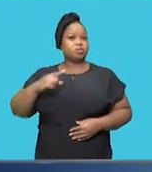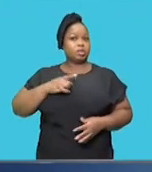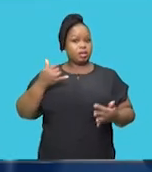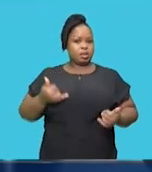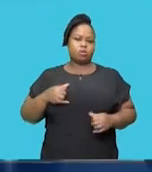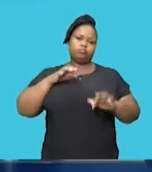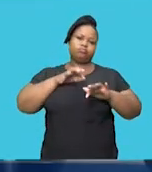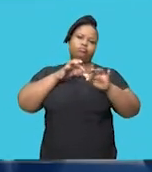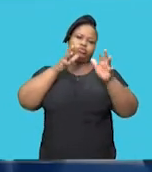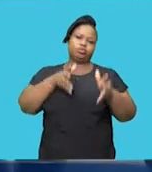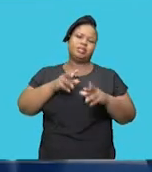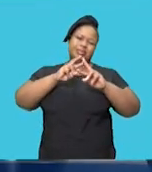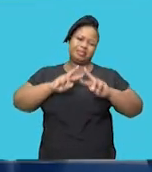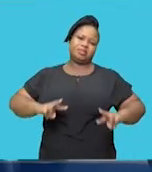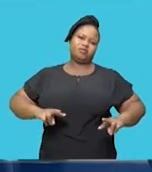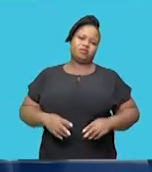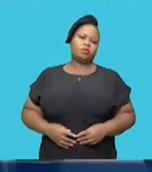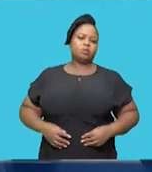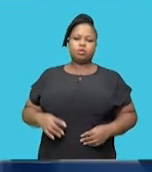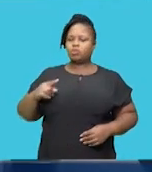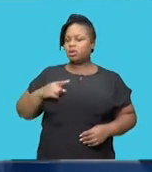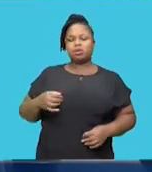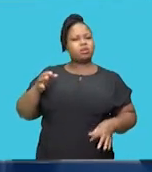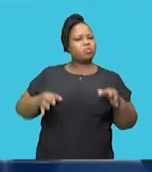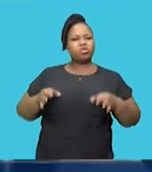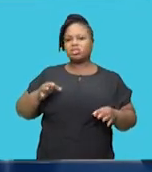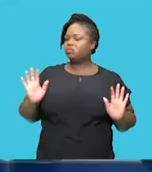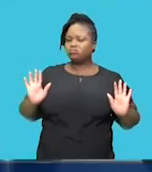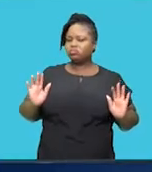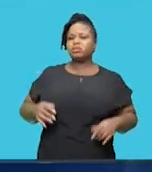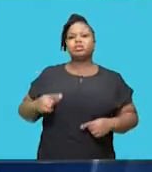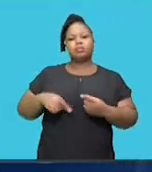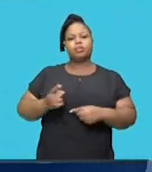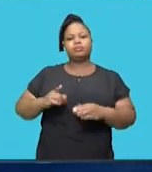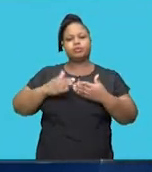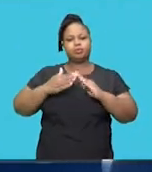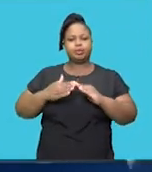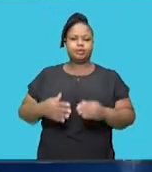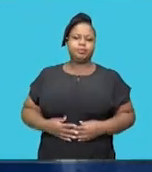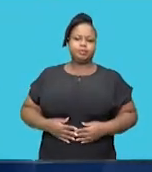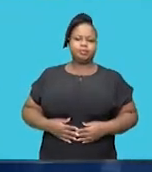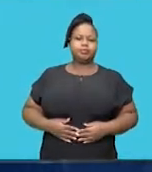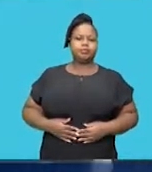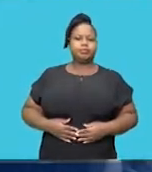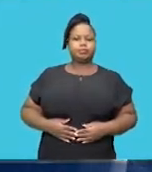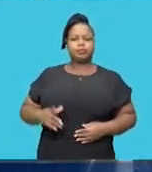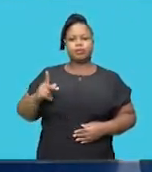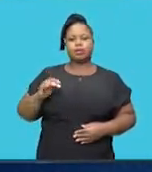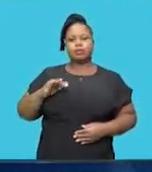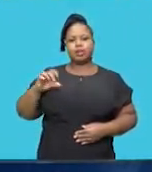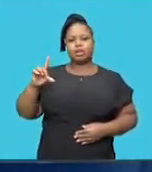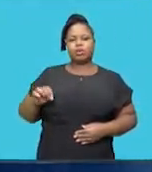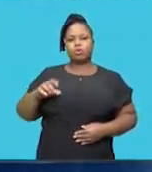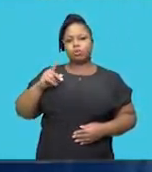having this protest, a peaceful protest that's not even political. It's all about the community. Usodolophu wesixeko uKabelo